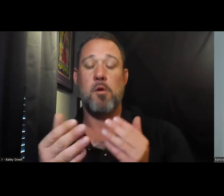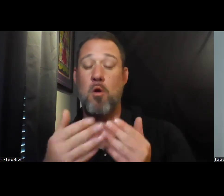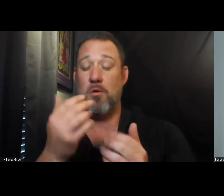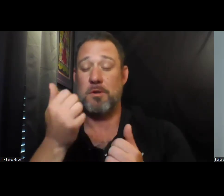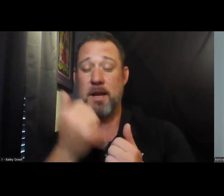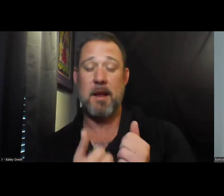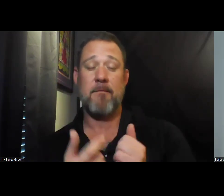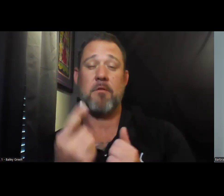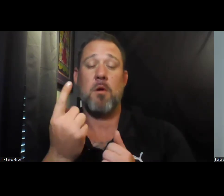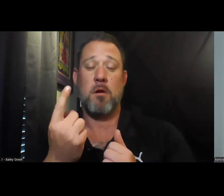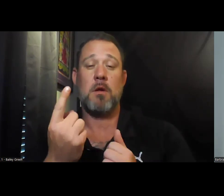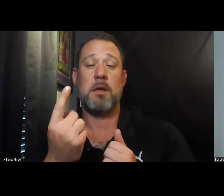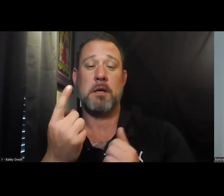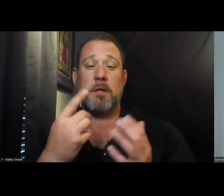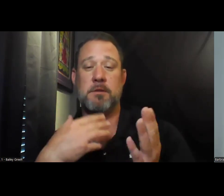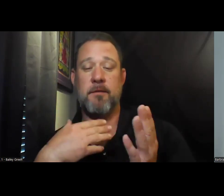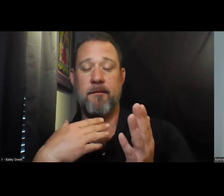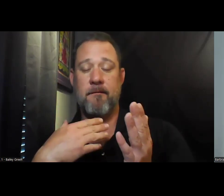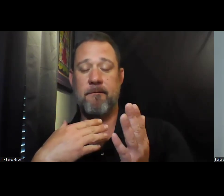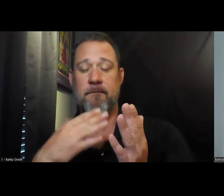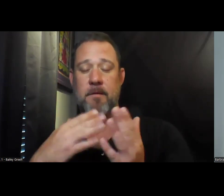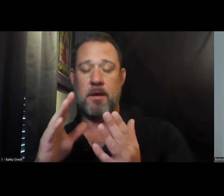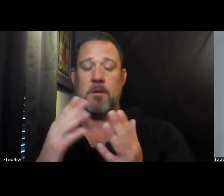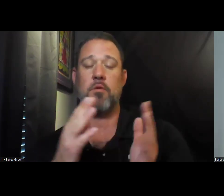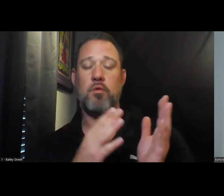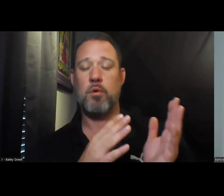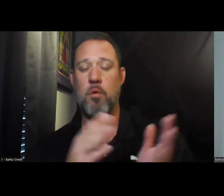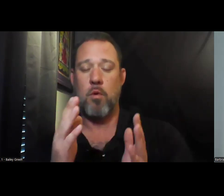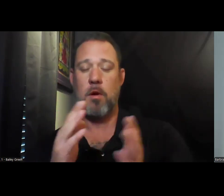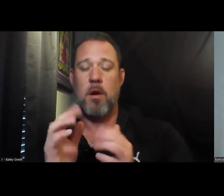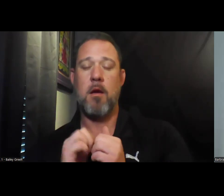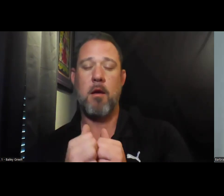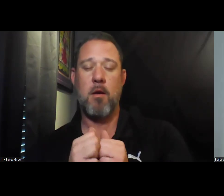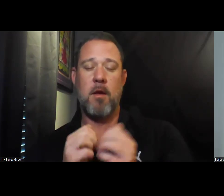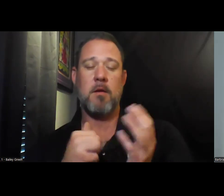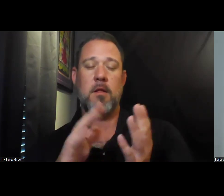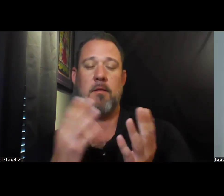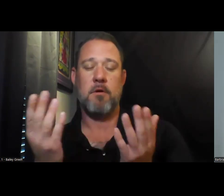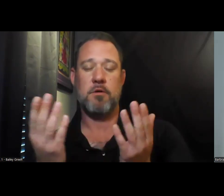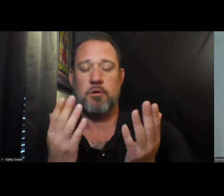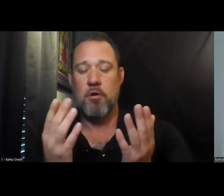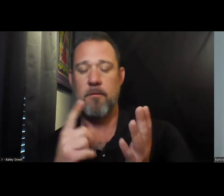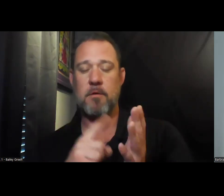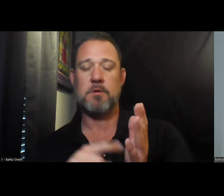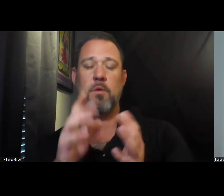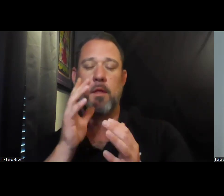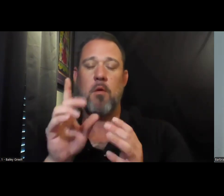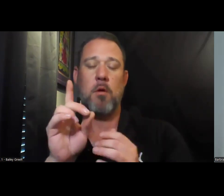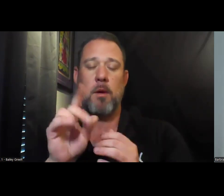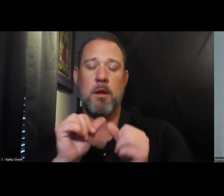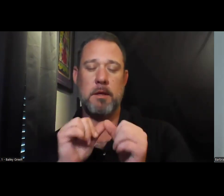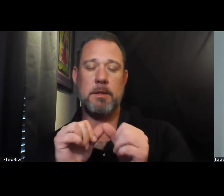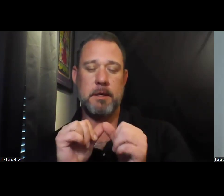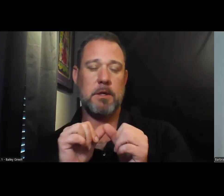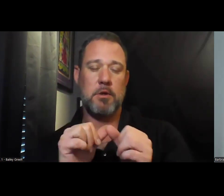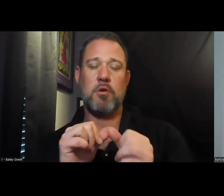them is facing having to reorganize how they deliver services, what they're going to be able to continue to deliver